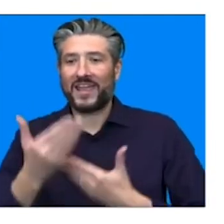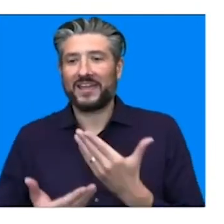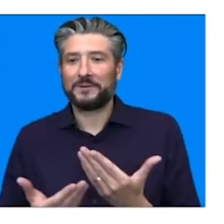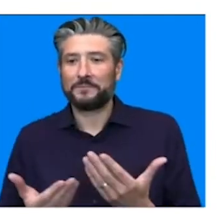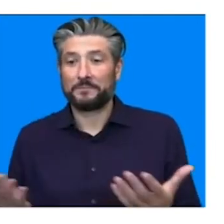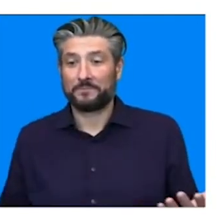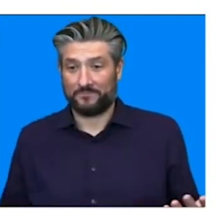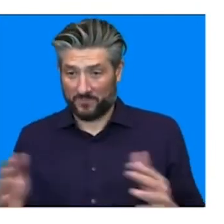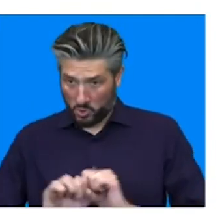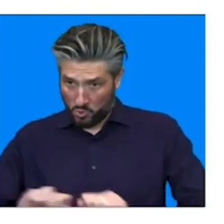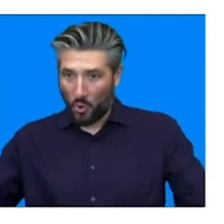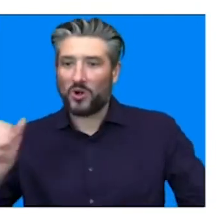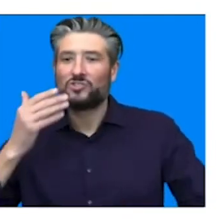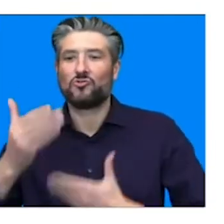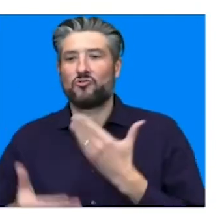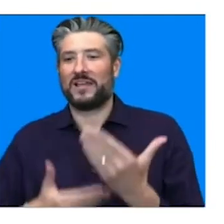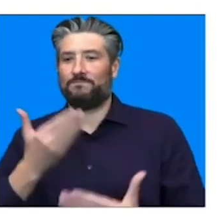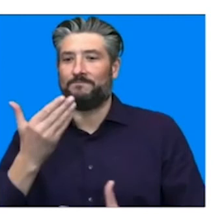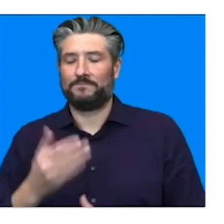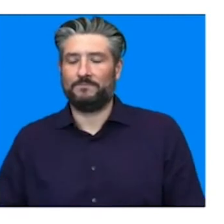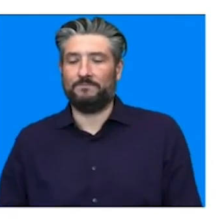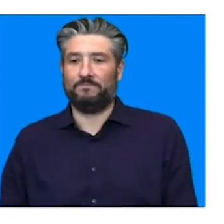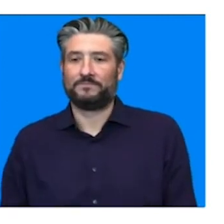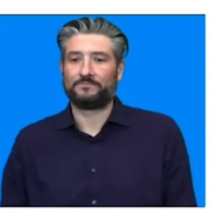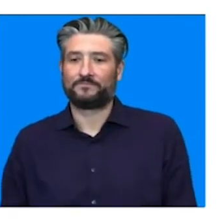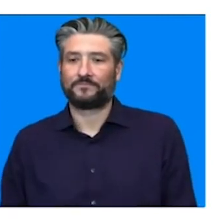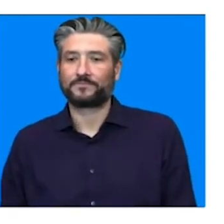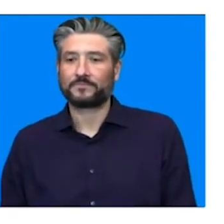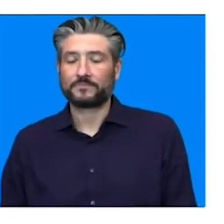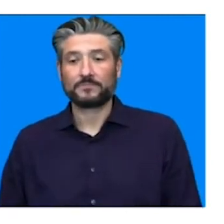are your stories. A sun-strewn